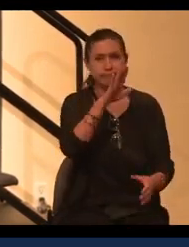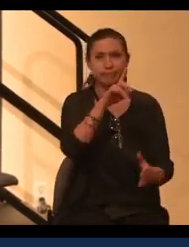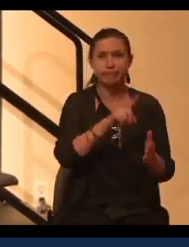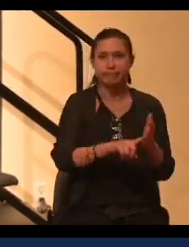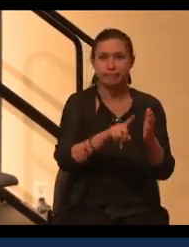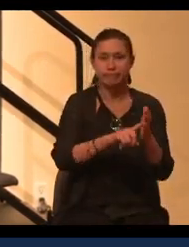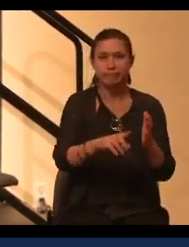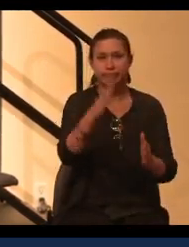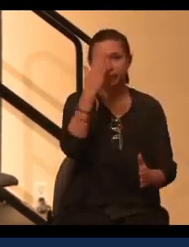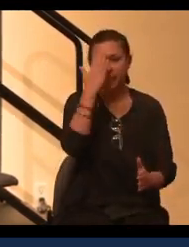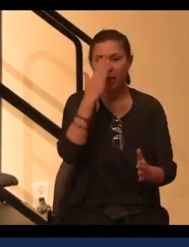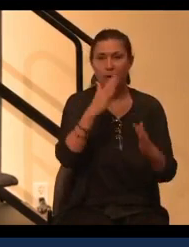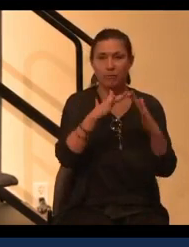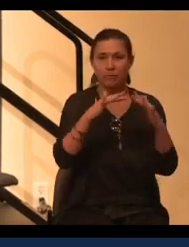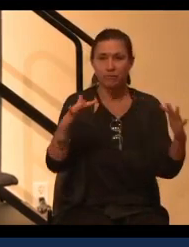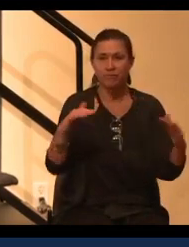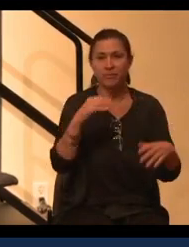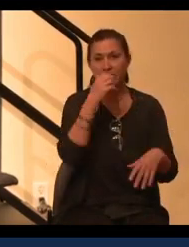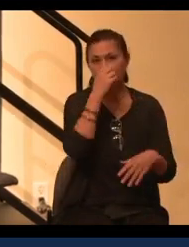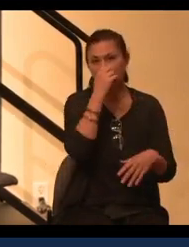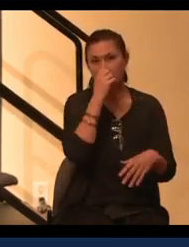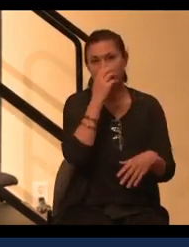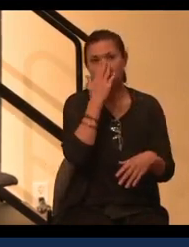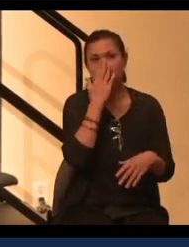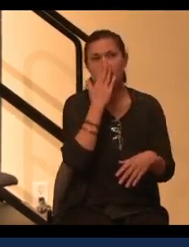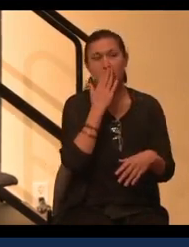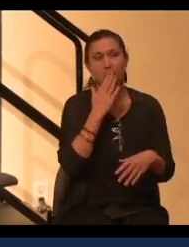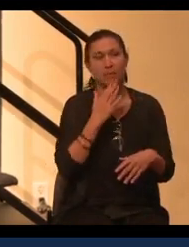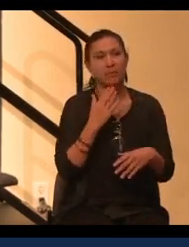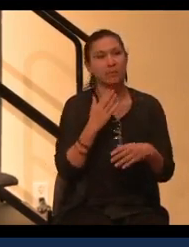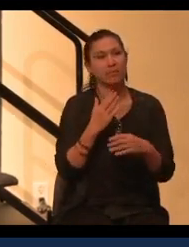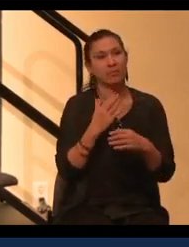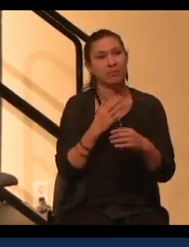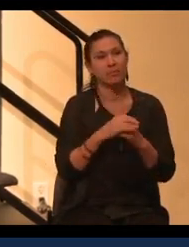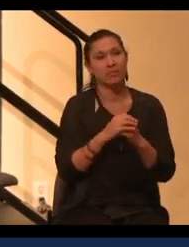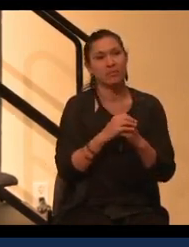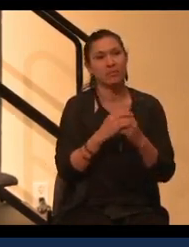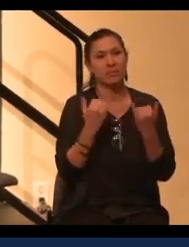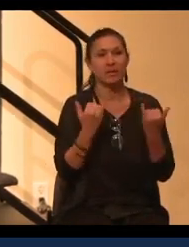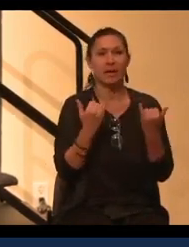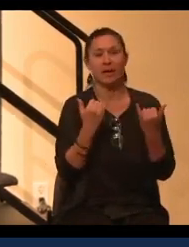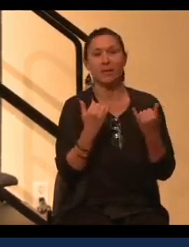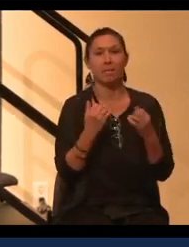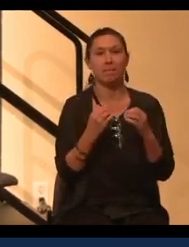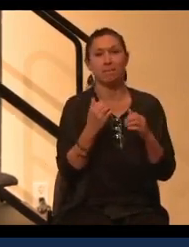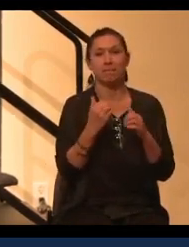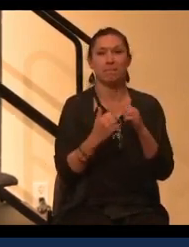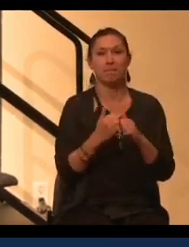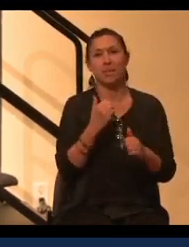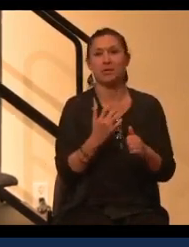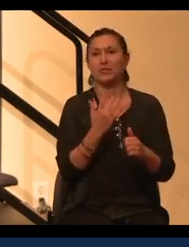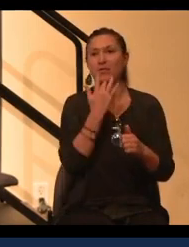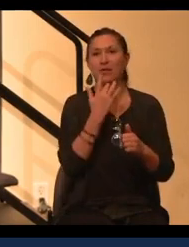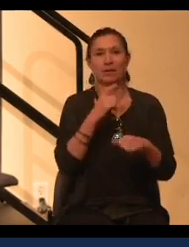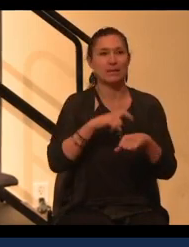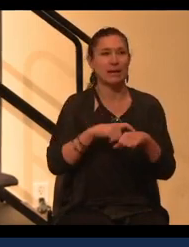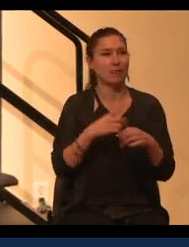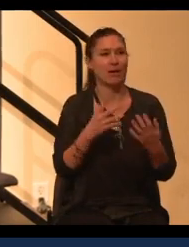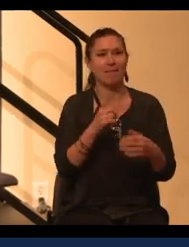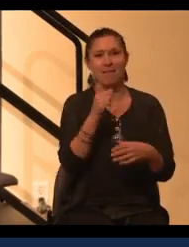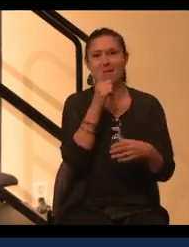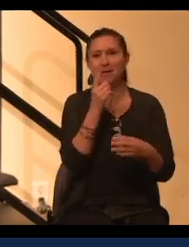us today. It is now probably the best time of the day for everyone, and I don't want to keep you from it, which is